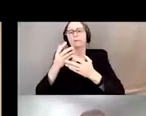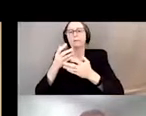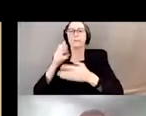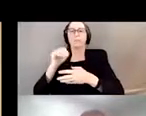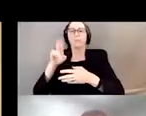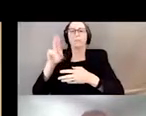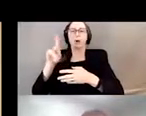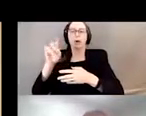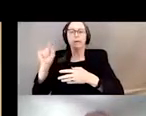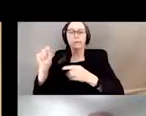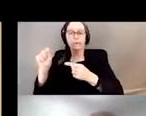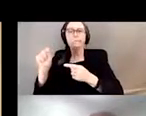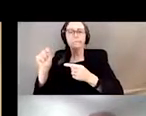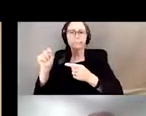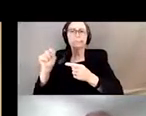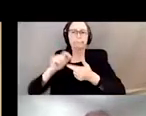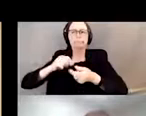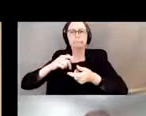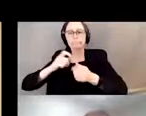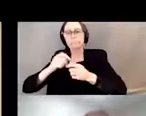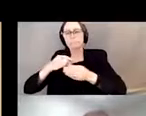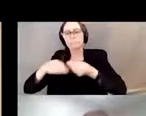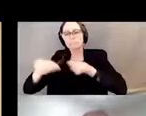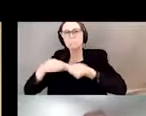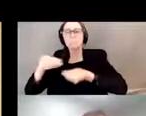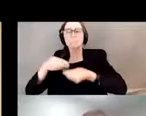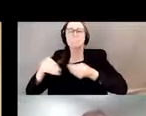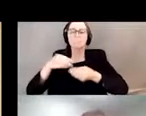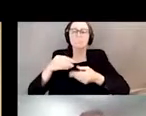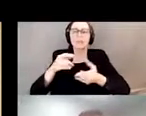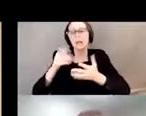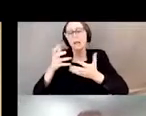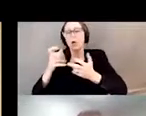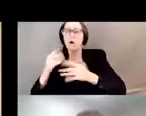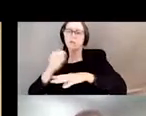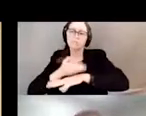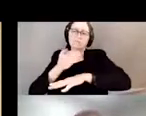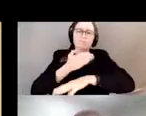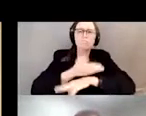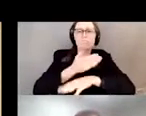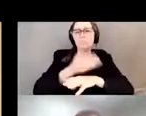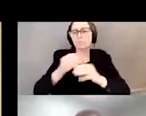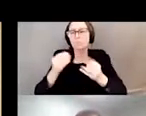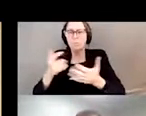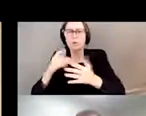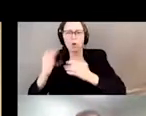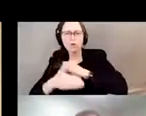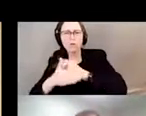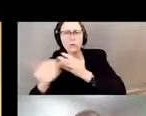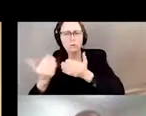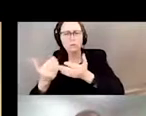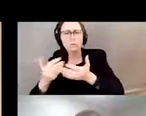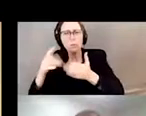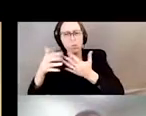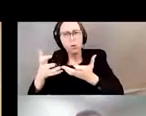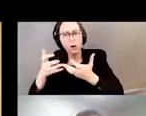into basically hoping to modernize this country. And so right now, the disorder in Afghanistan, this